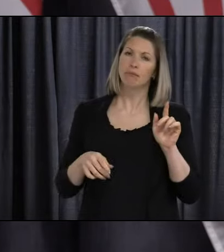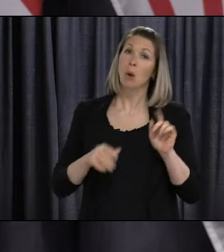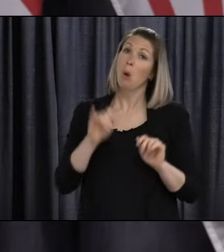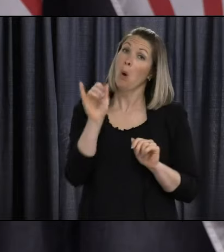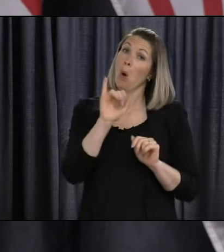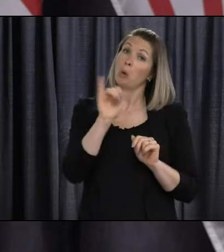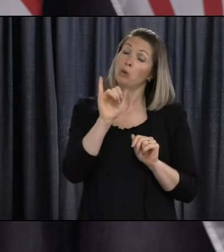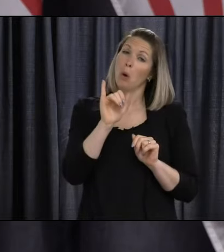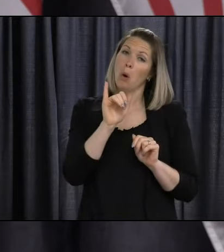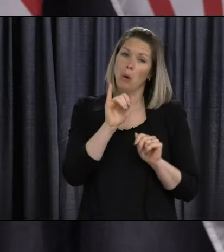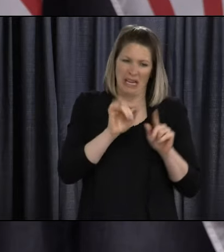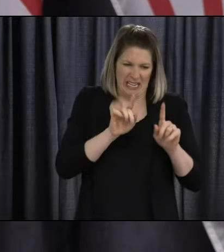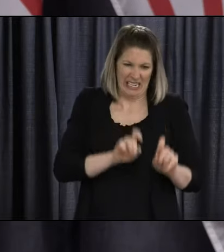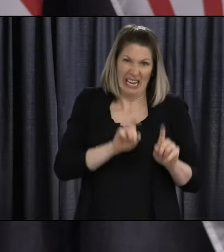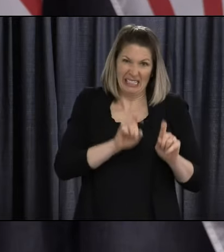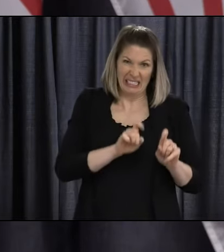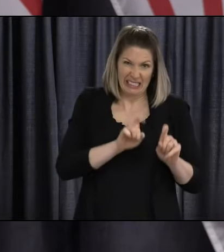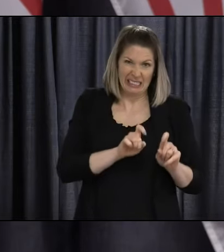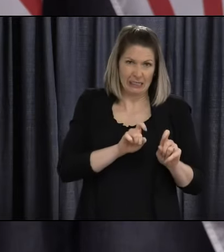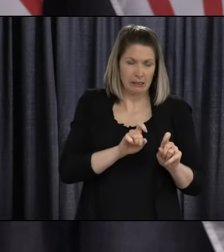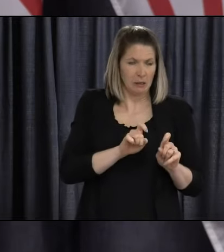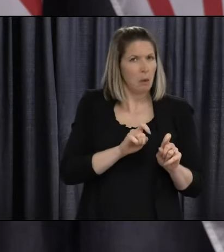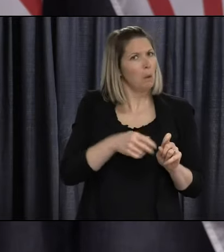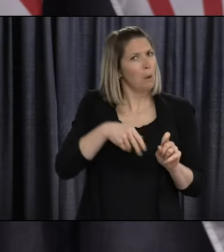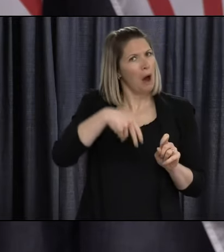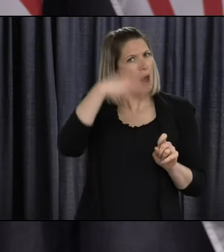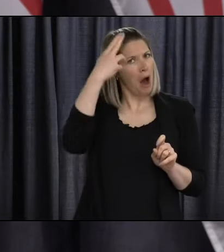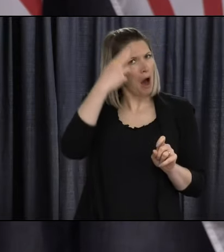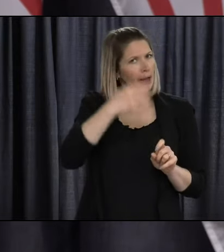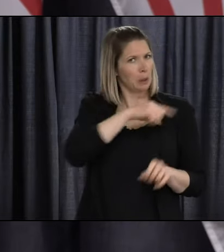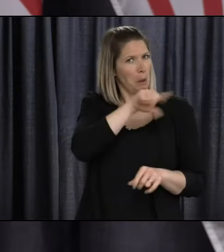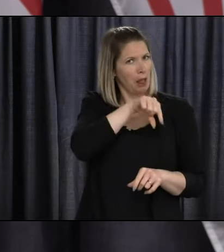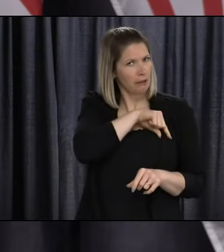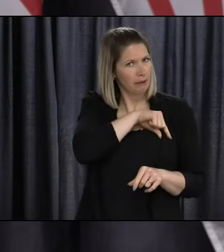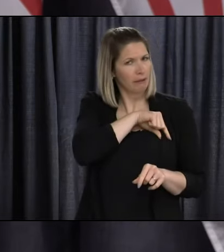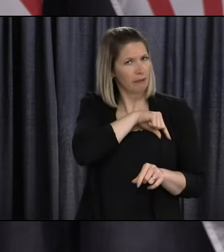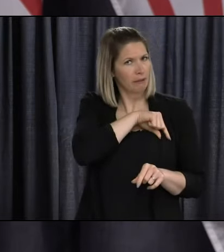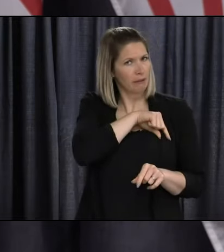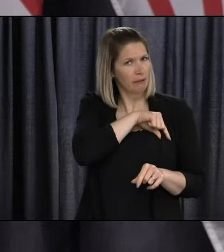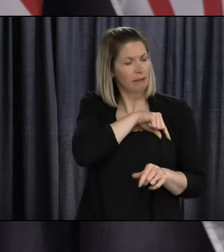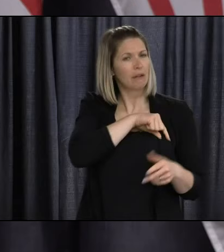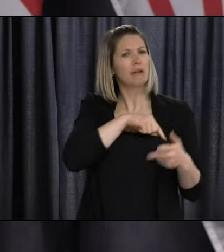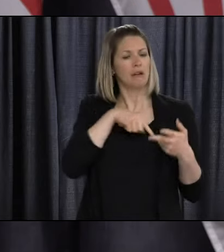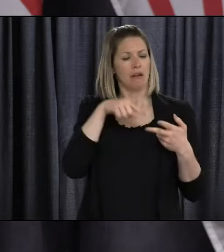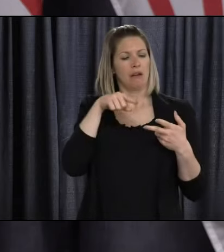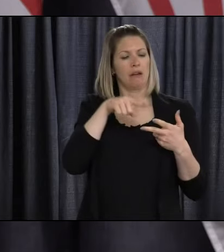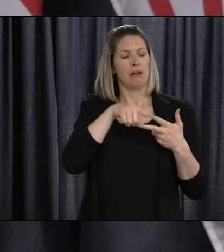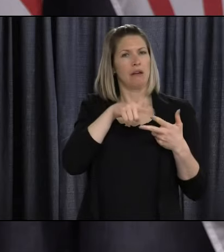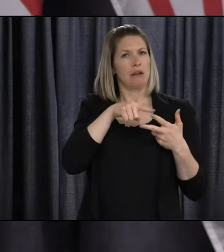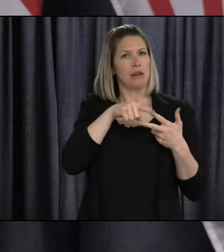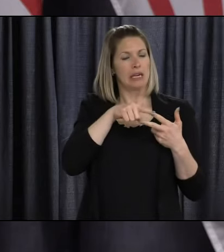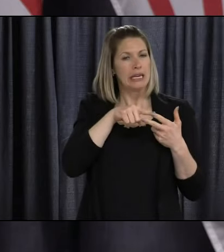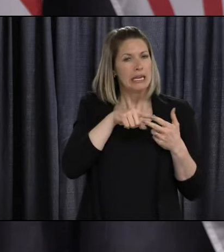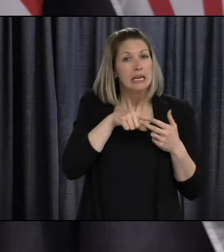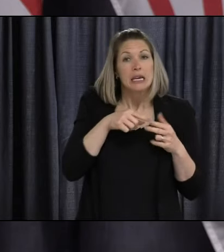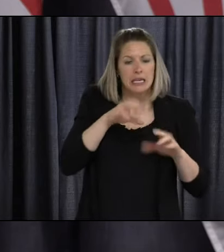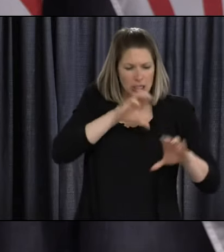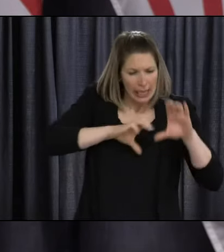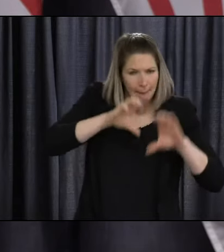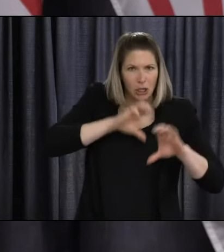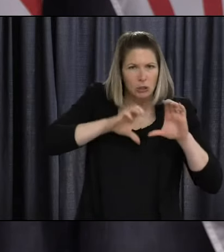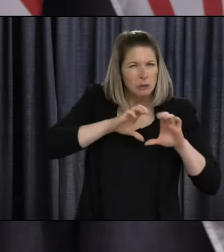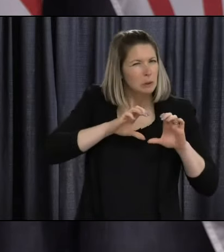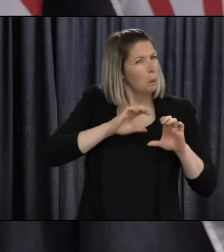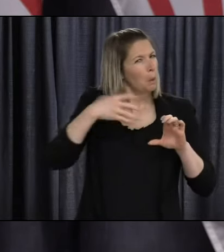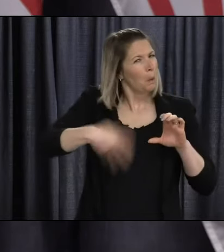there are any particles, and it detects the RNA that's in the virus, that's the genetic material that's in the virus. If there